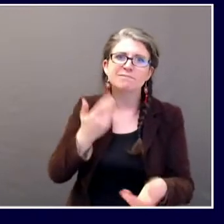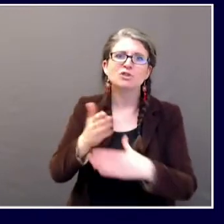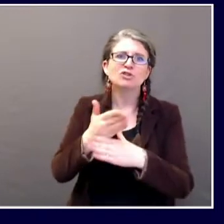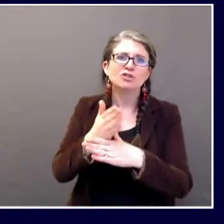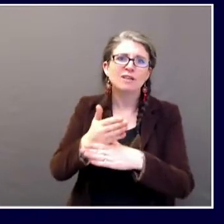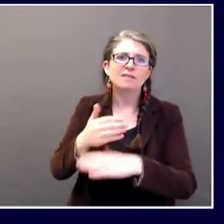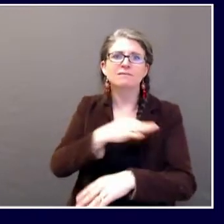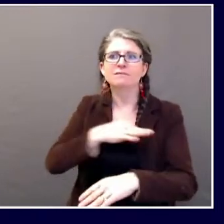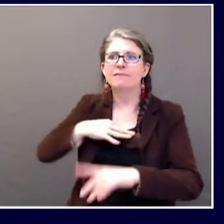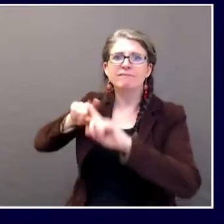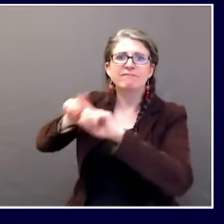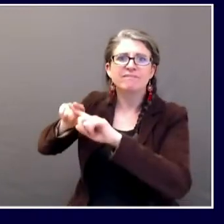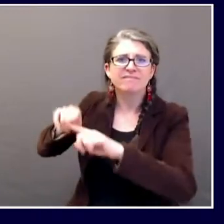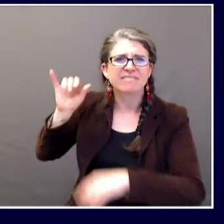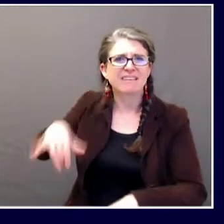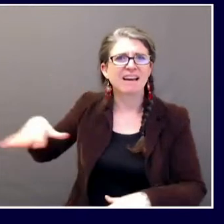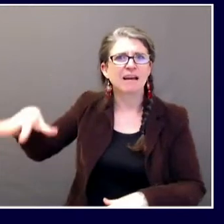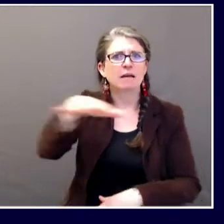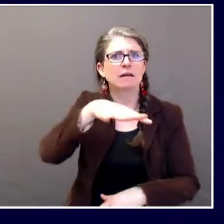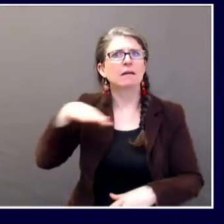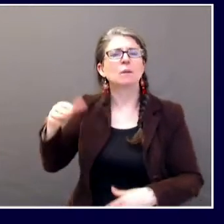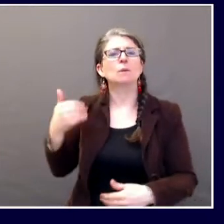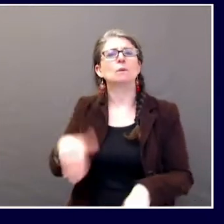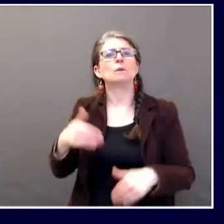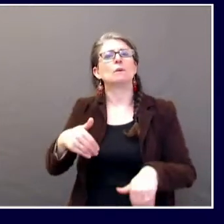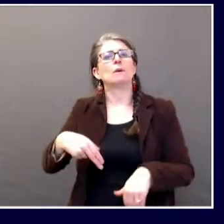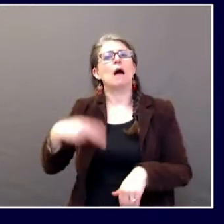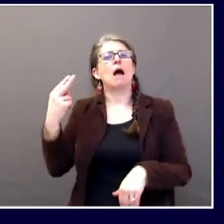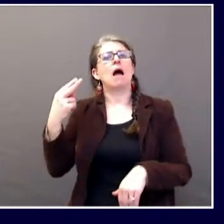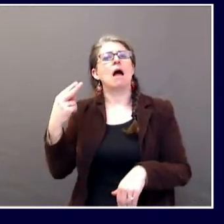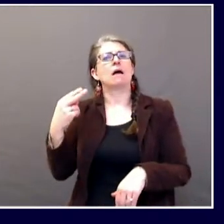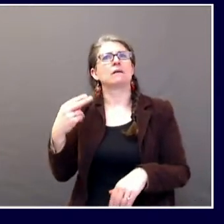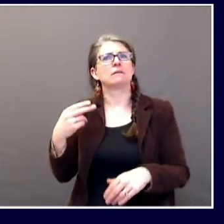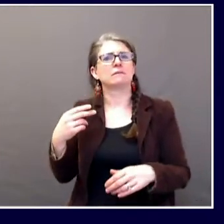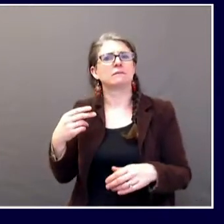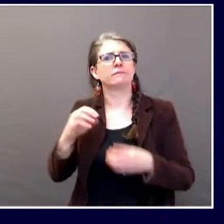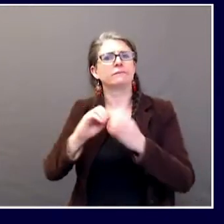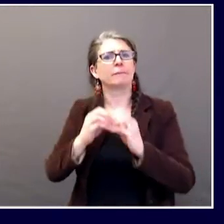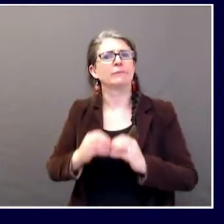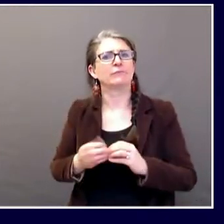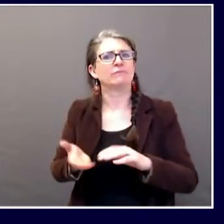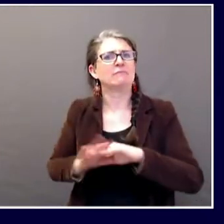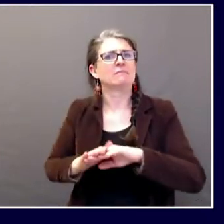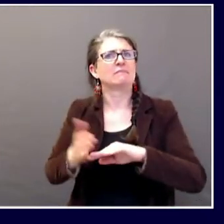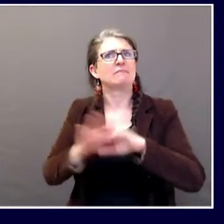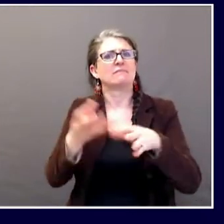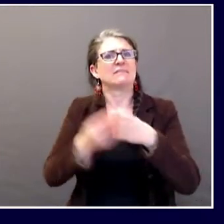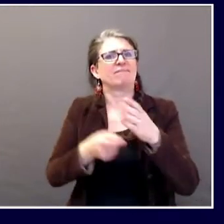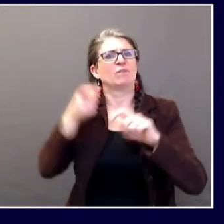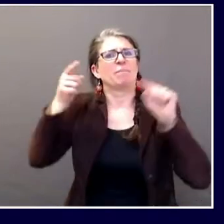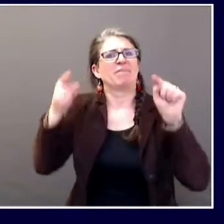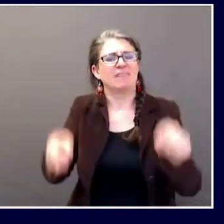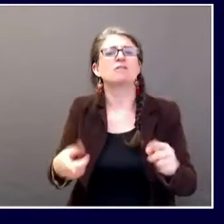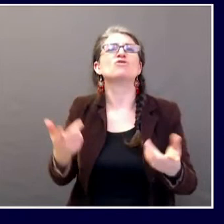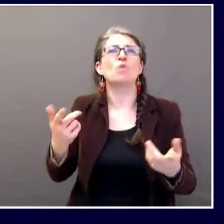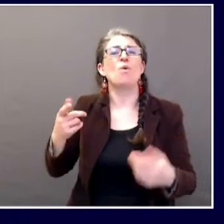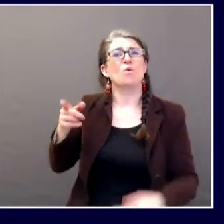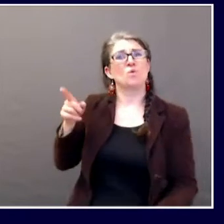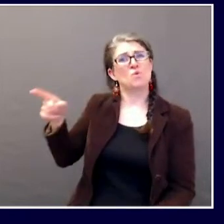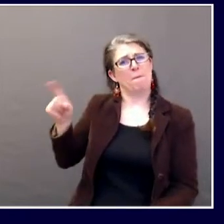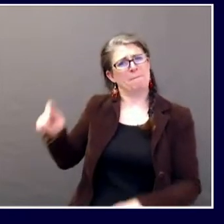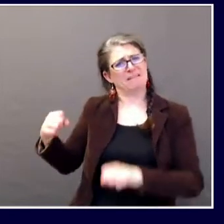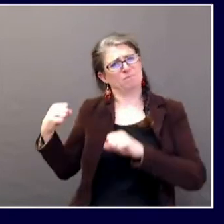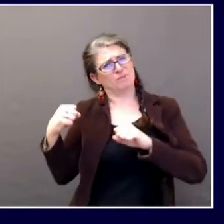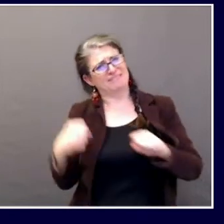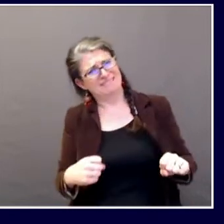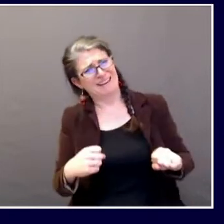that they care for safe as well. One of the best things they can do for their patients is for themselves to be vaccinated. We've made that plea.